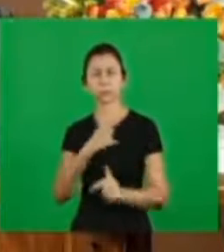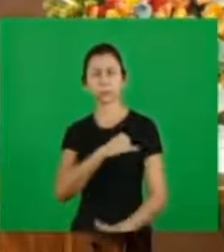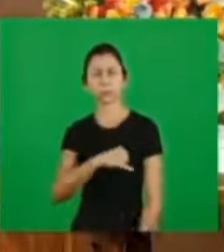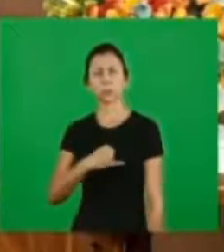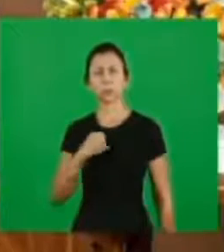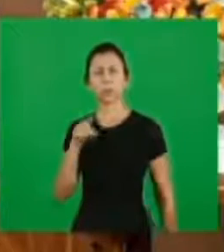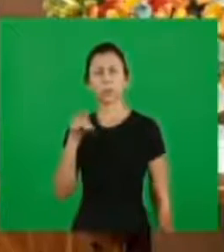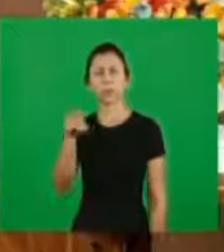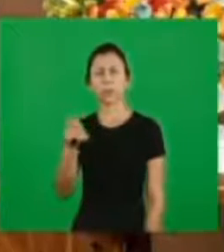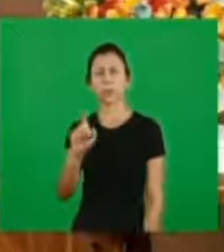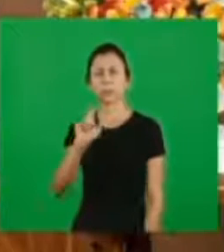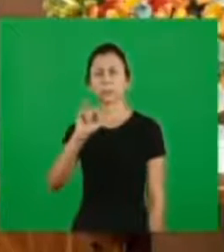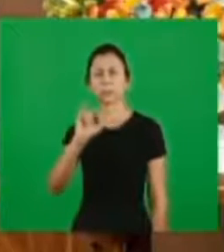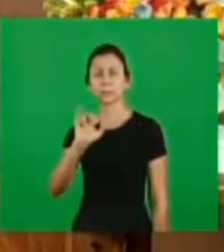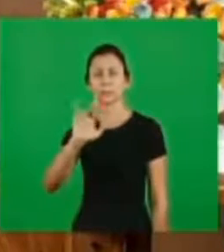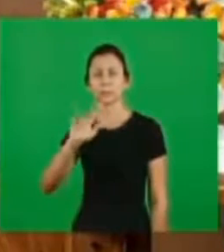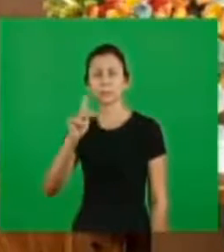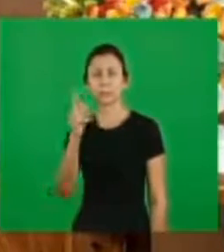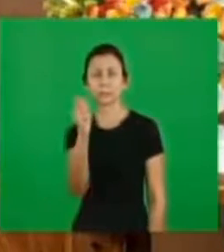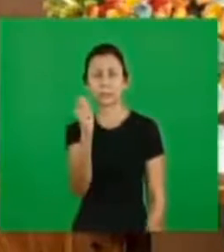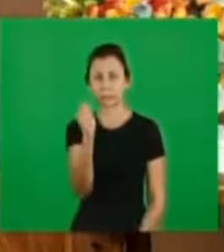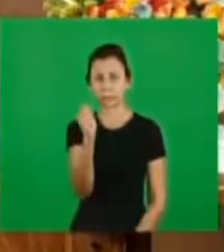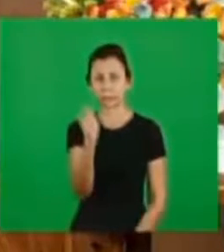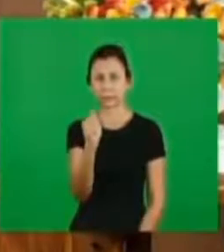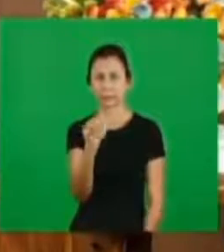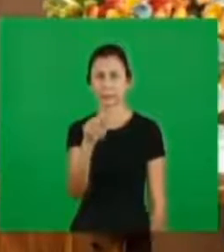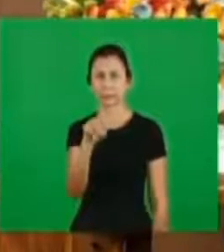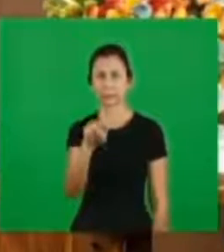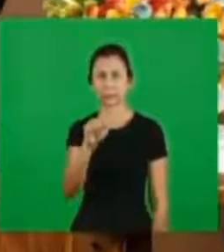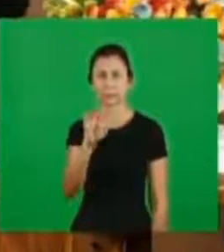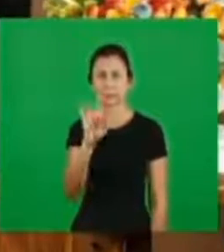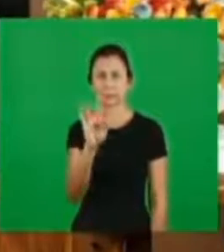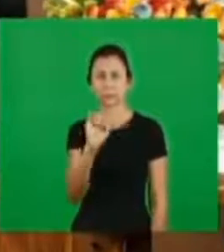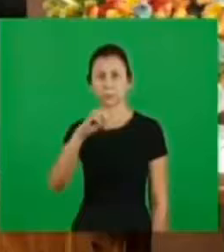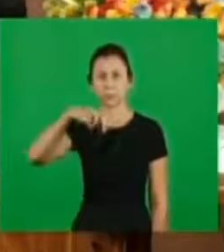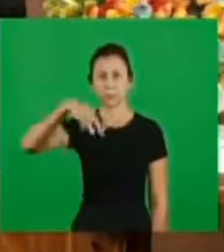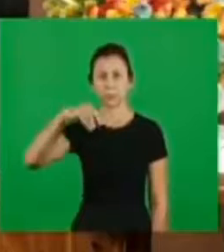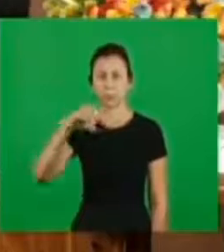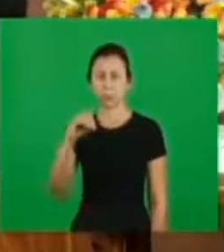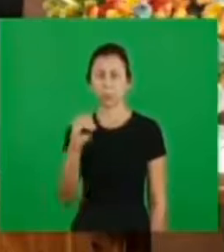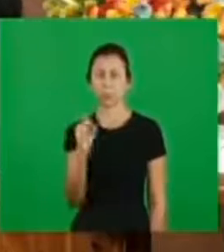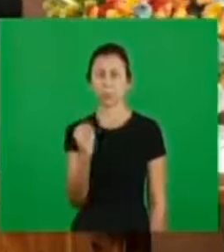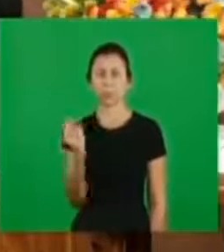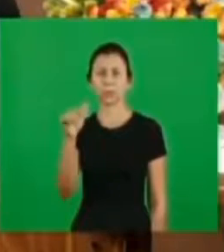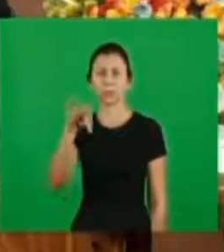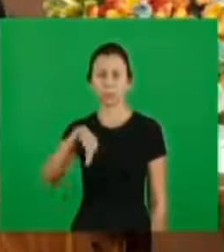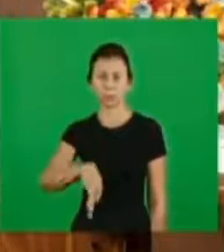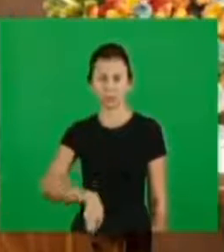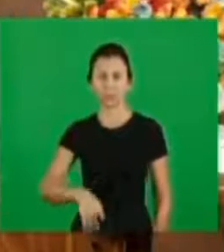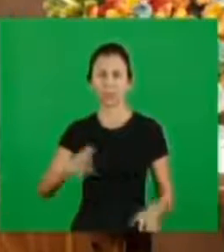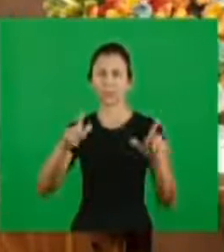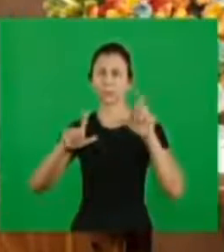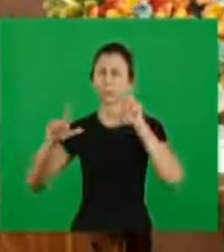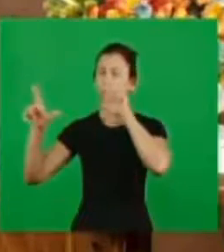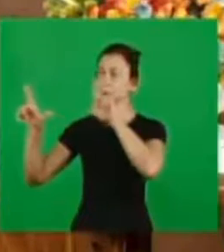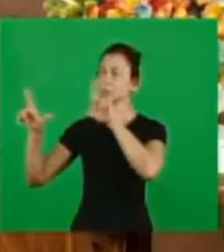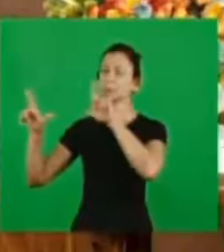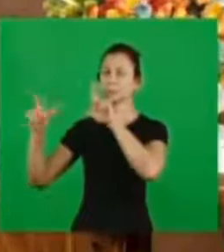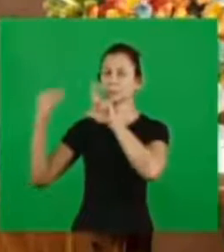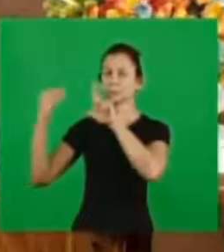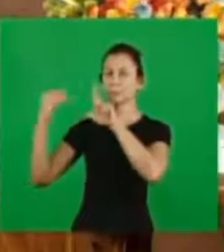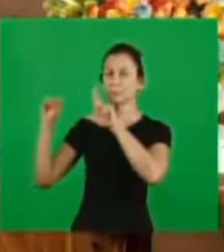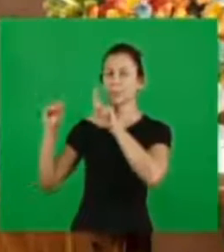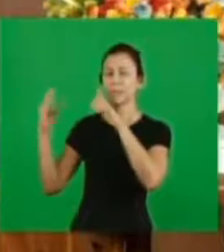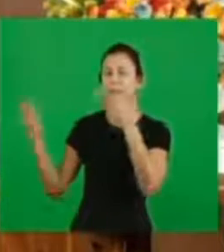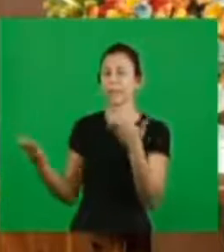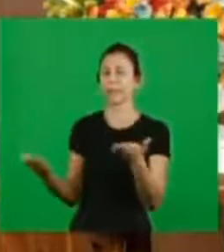He was in the island of Patmos, in prison. So at the end, we're going to show a couple of slides about